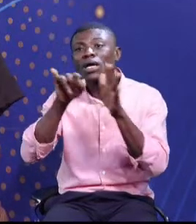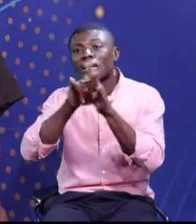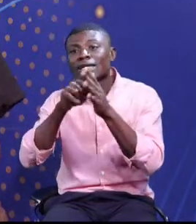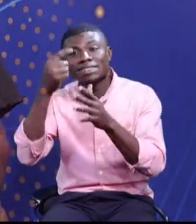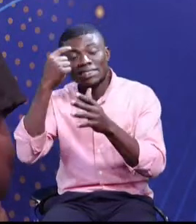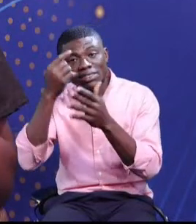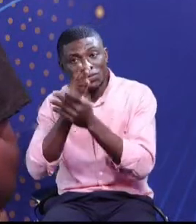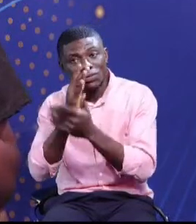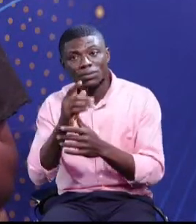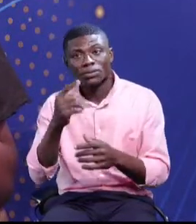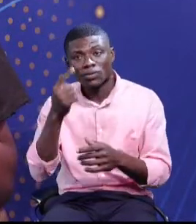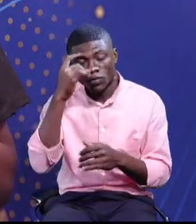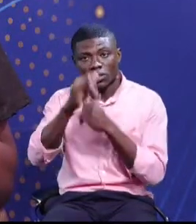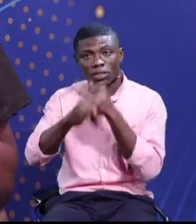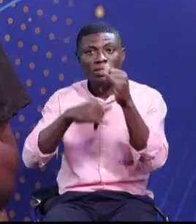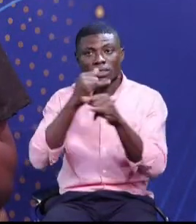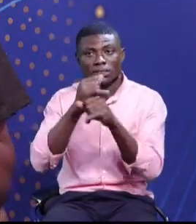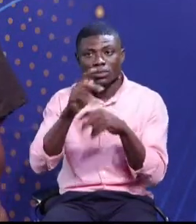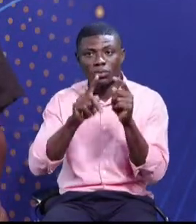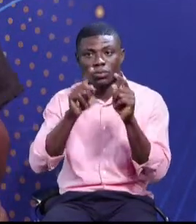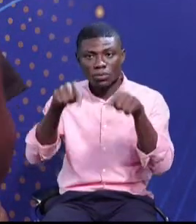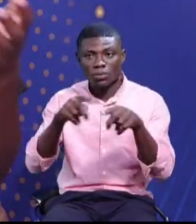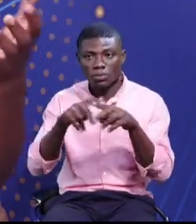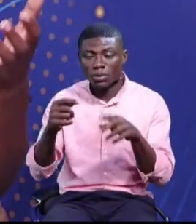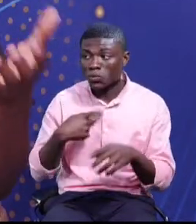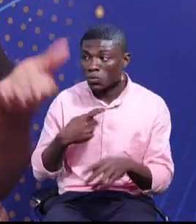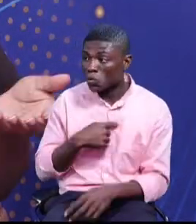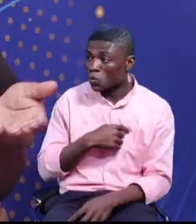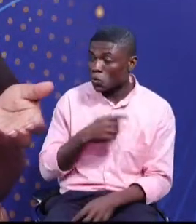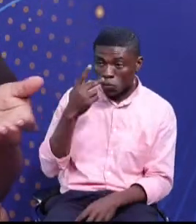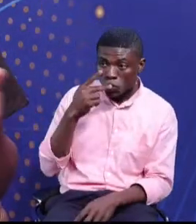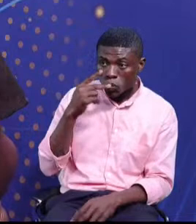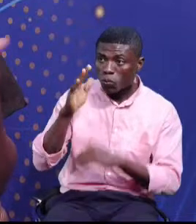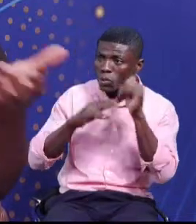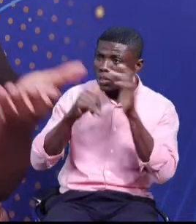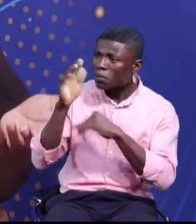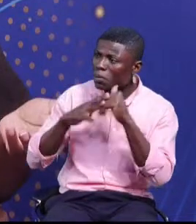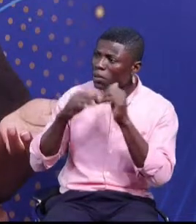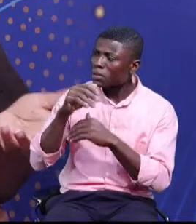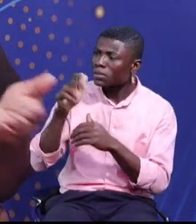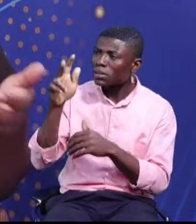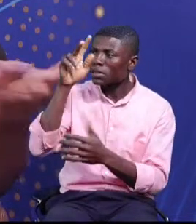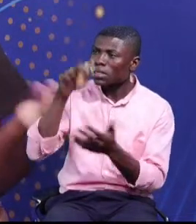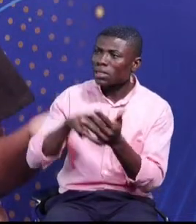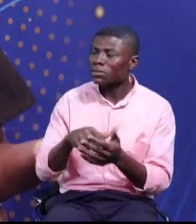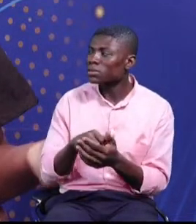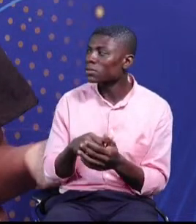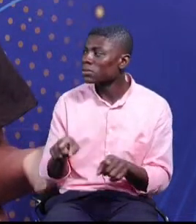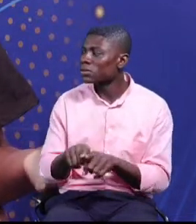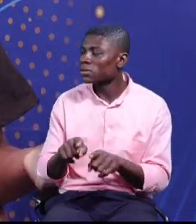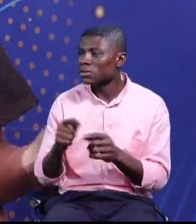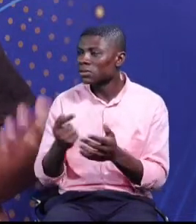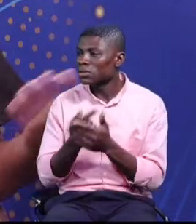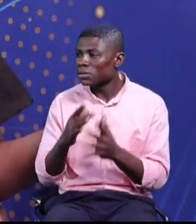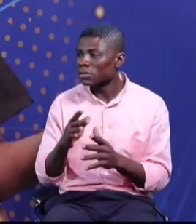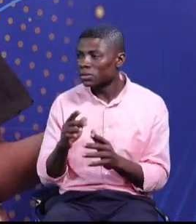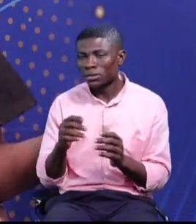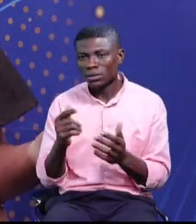and that's even for international people coming in. So they'll see these apartments that are going for 300,000. Also, a Ghanaian